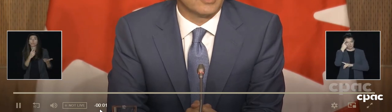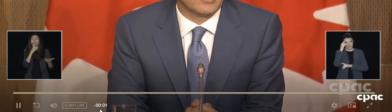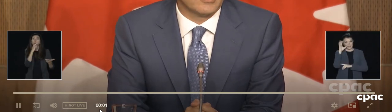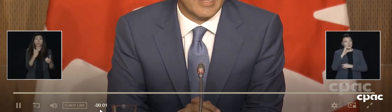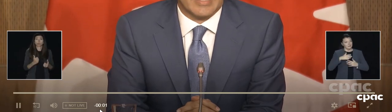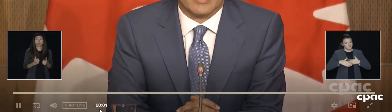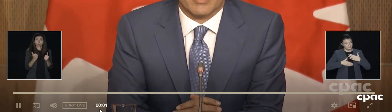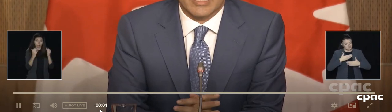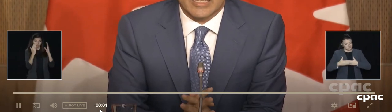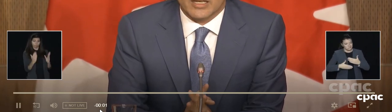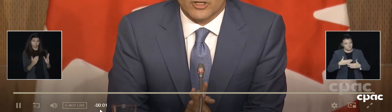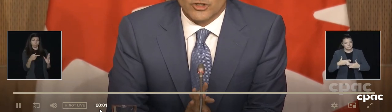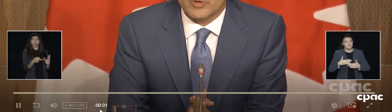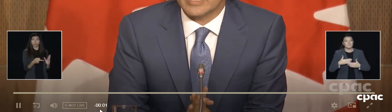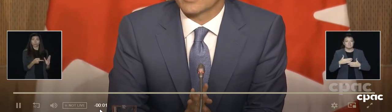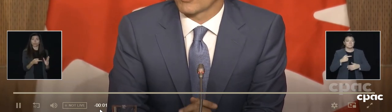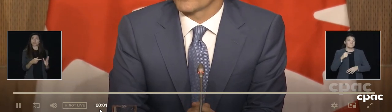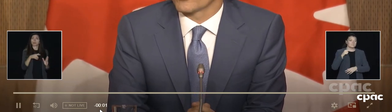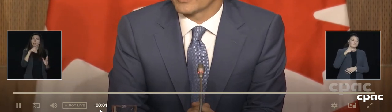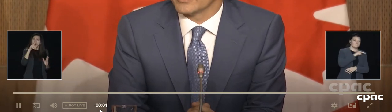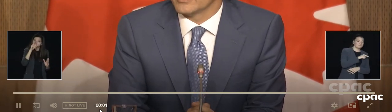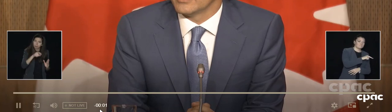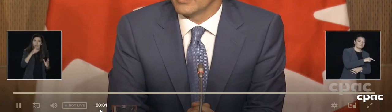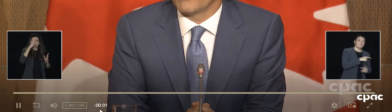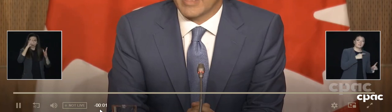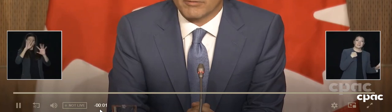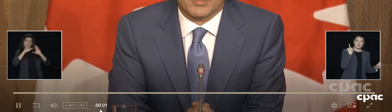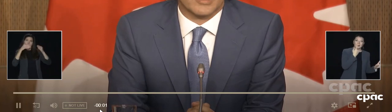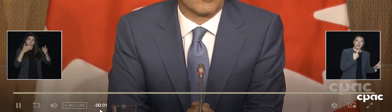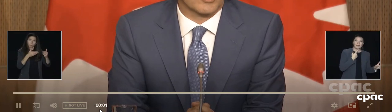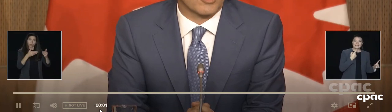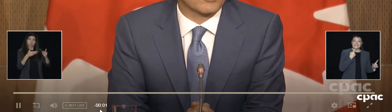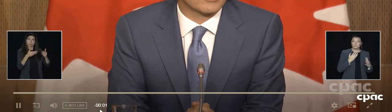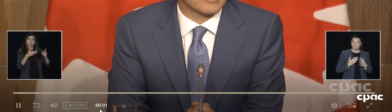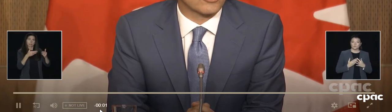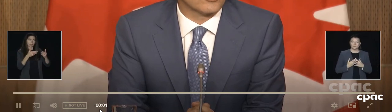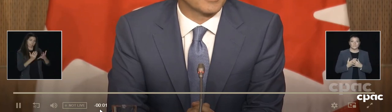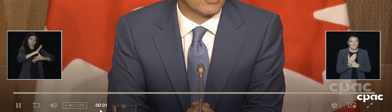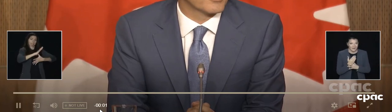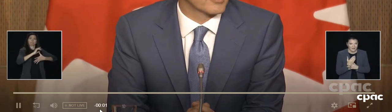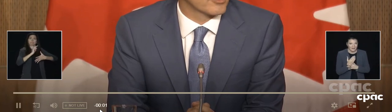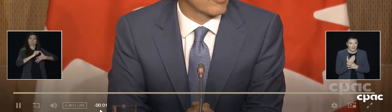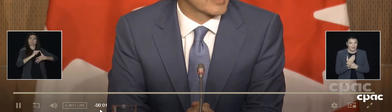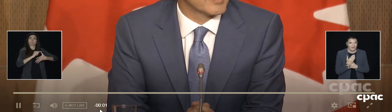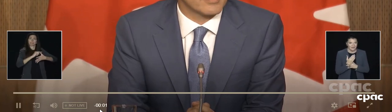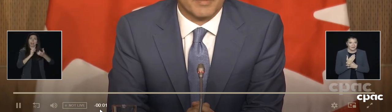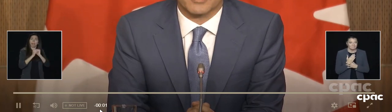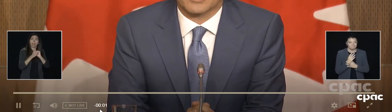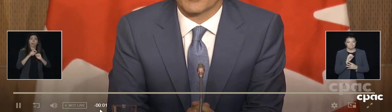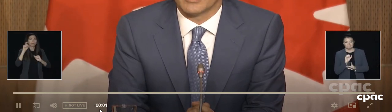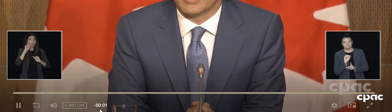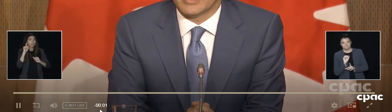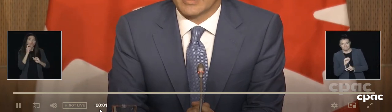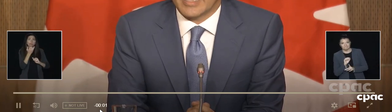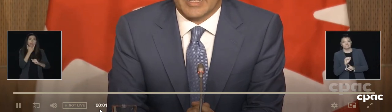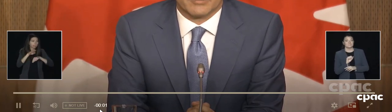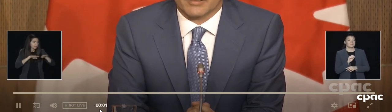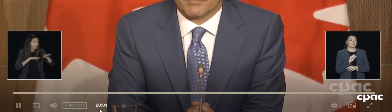center and the unique priority of everything in regards to sexual misconduct and harassment in the